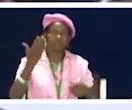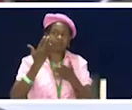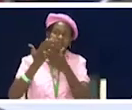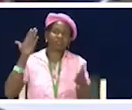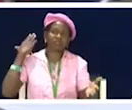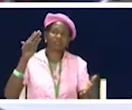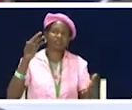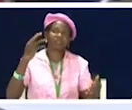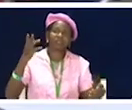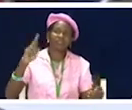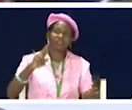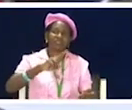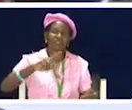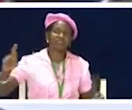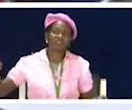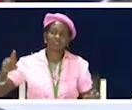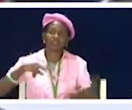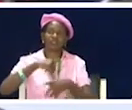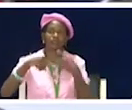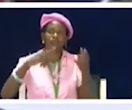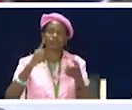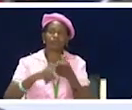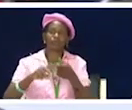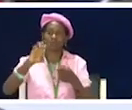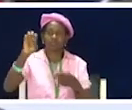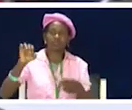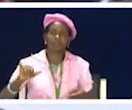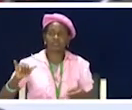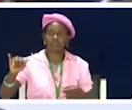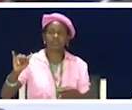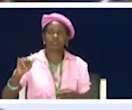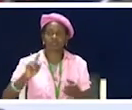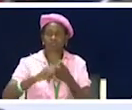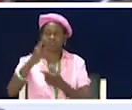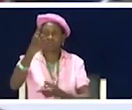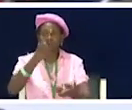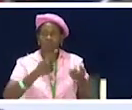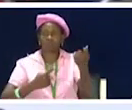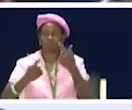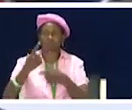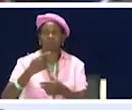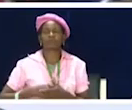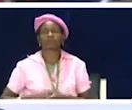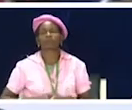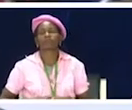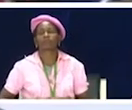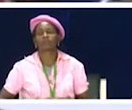the right going to eternity to come.